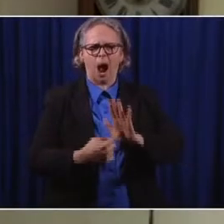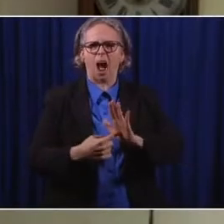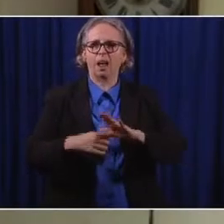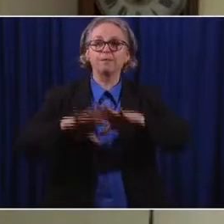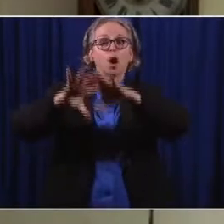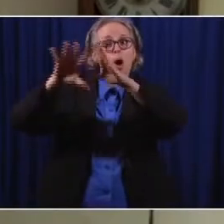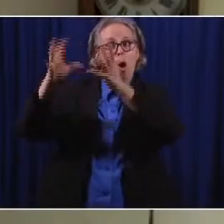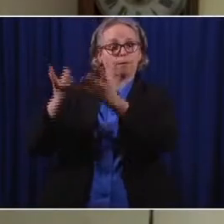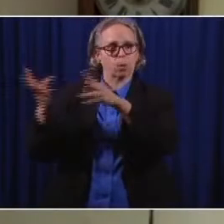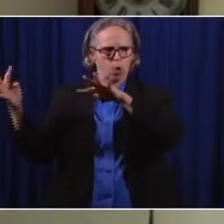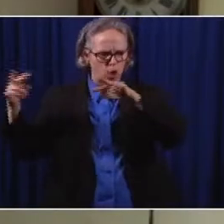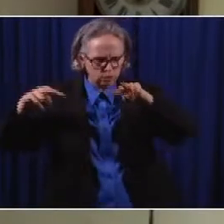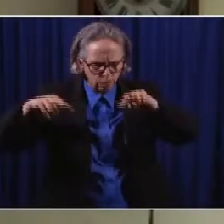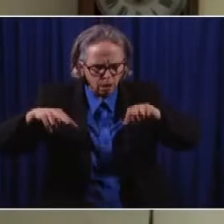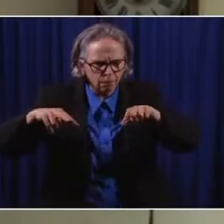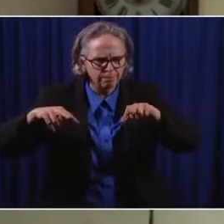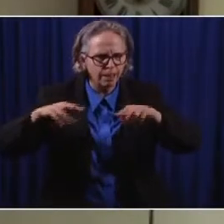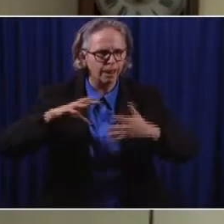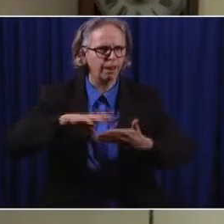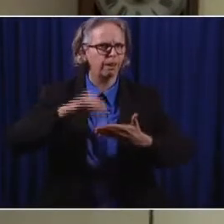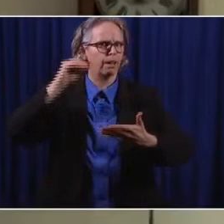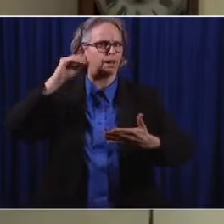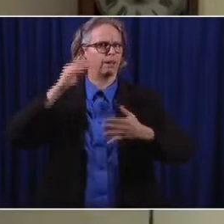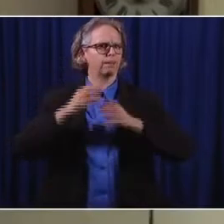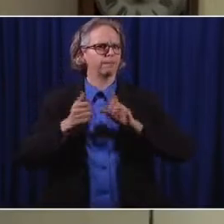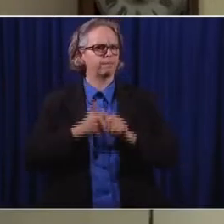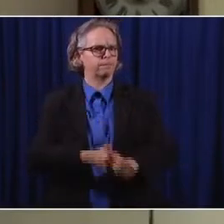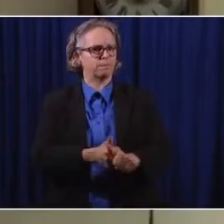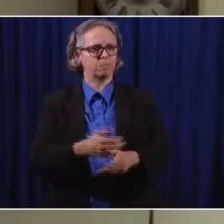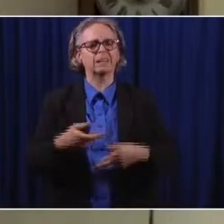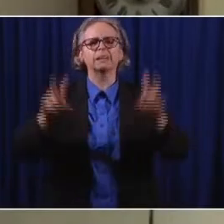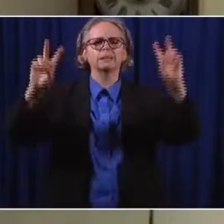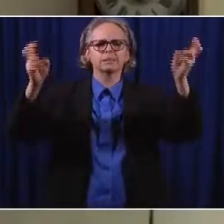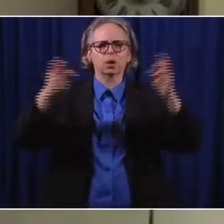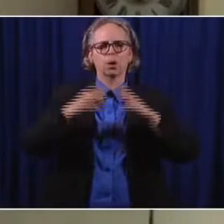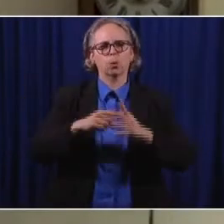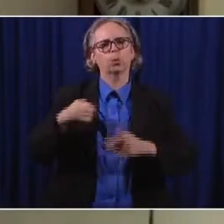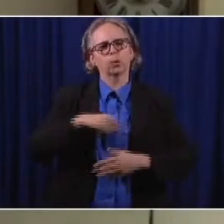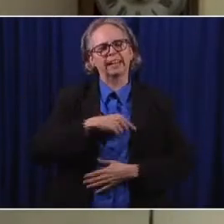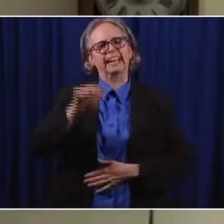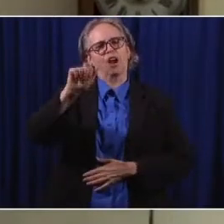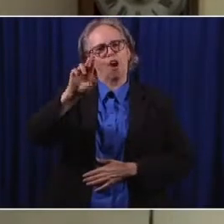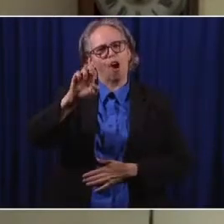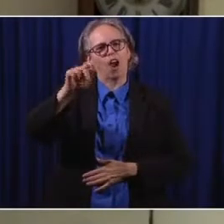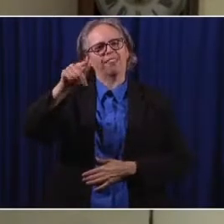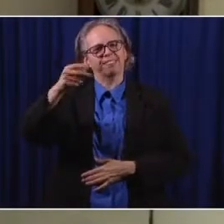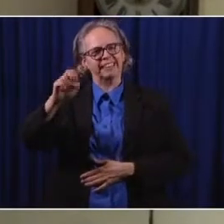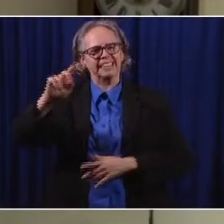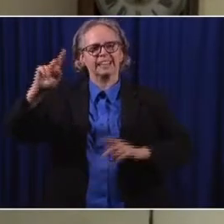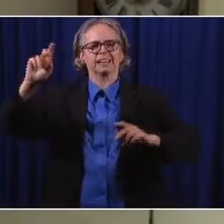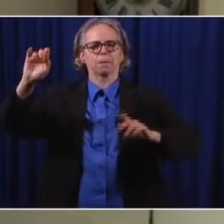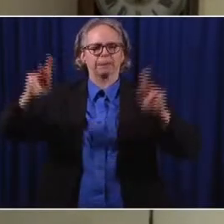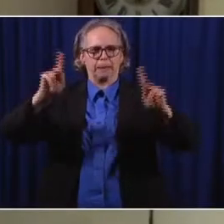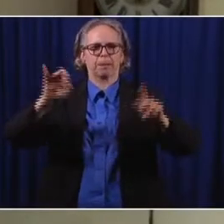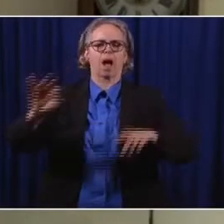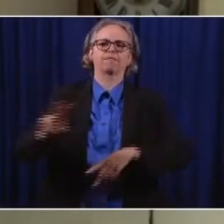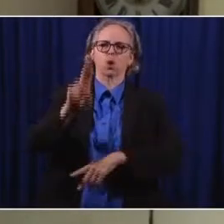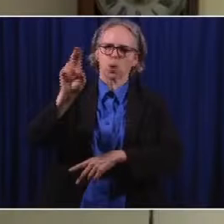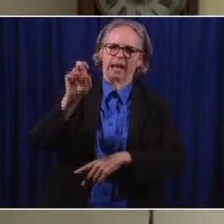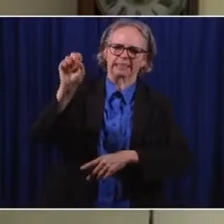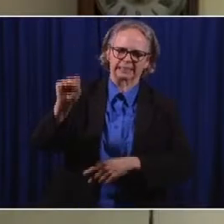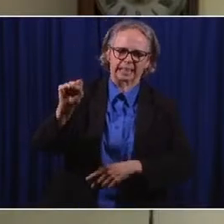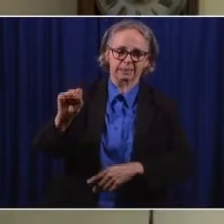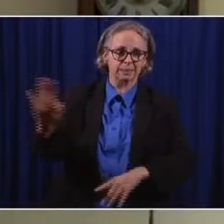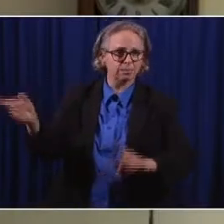The words of the preamble, we the people of the United States, in order to form a more perfect union, establish justice,